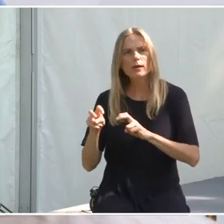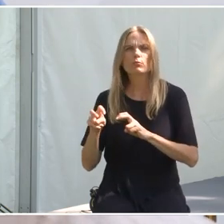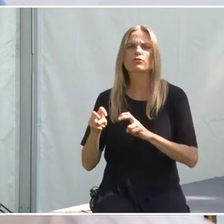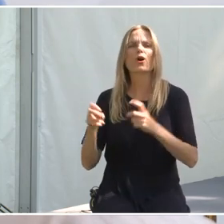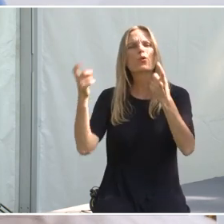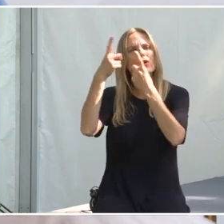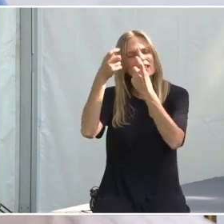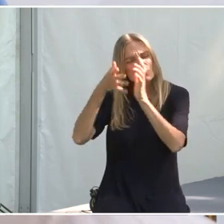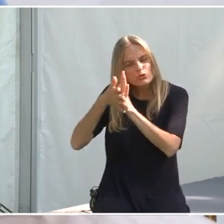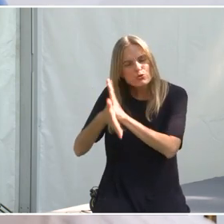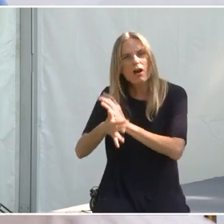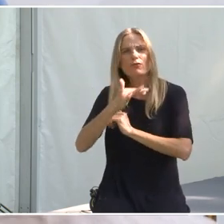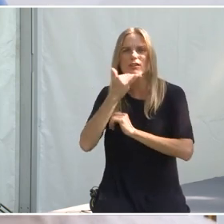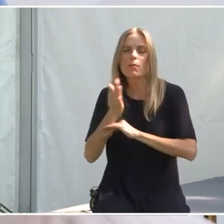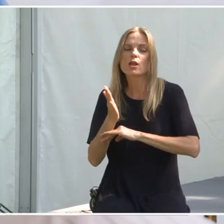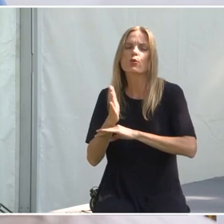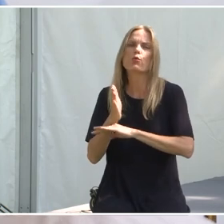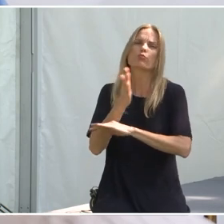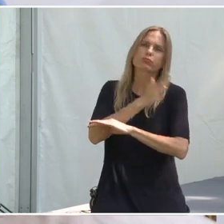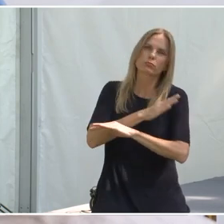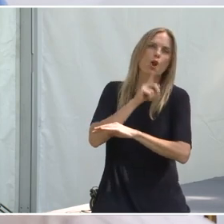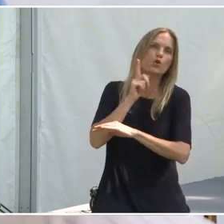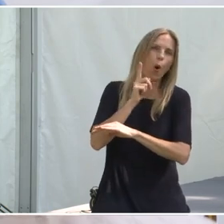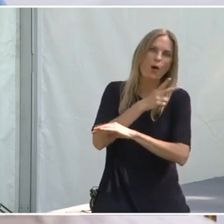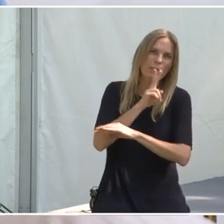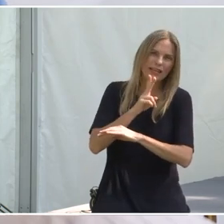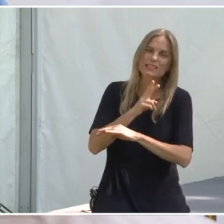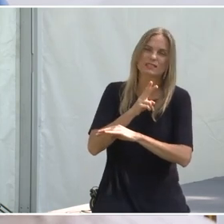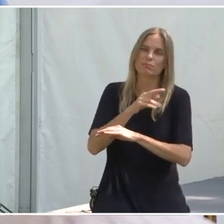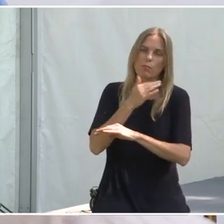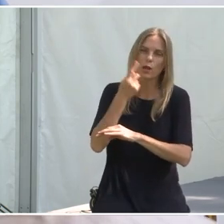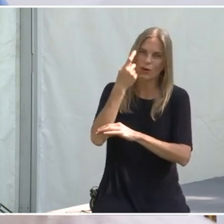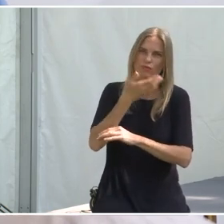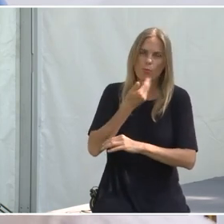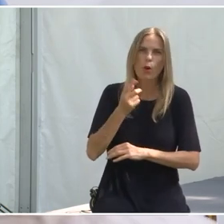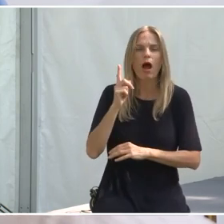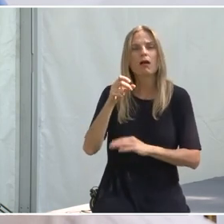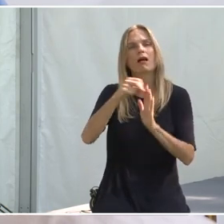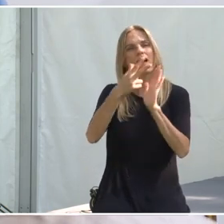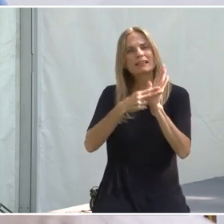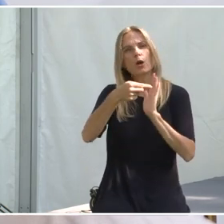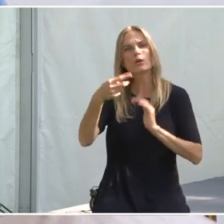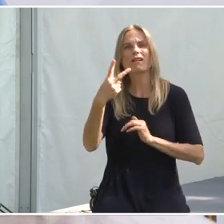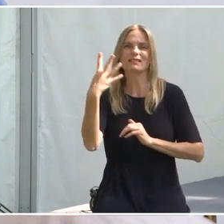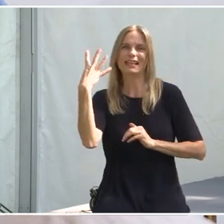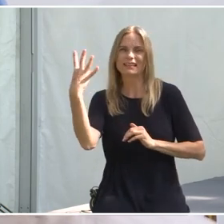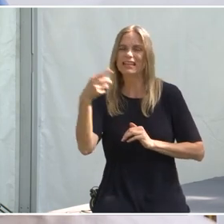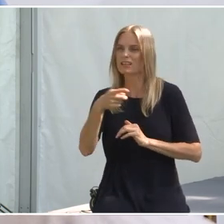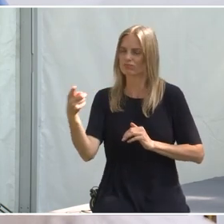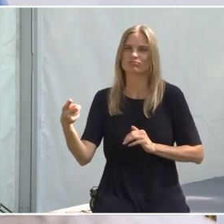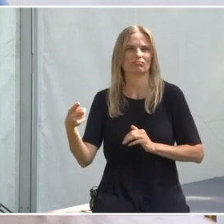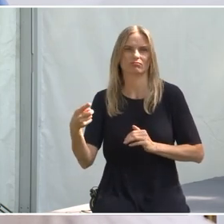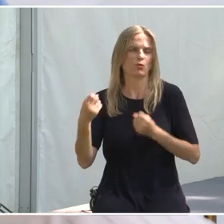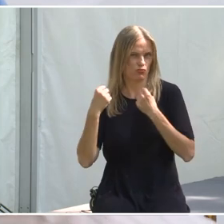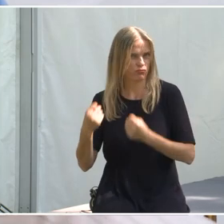on the younger years, at least compared to the other ages. So among adults, being 18 to 24 year old, really bad idea.